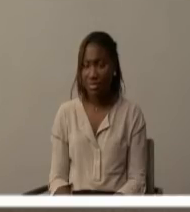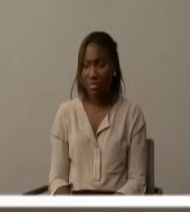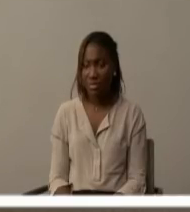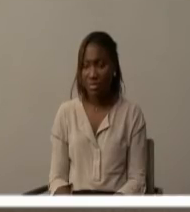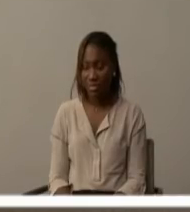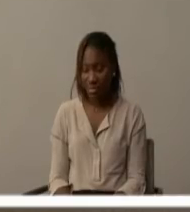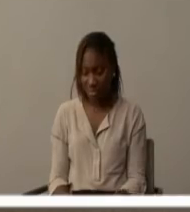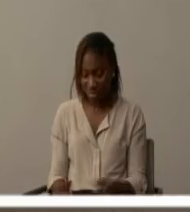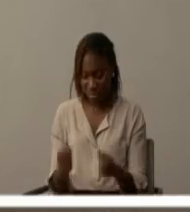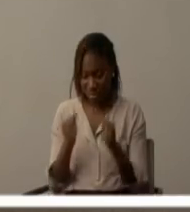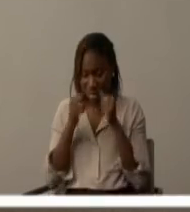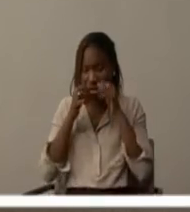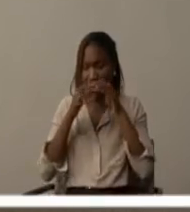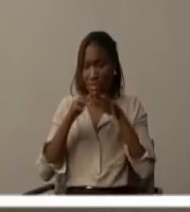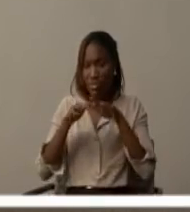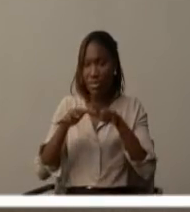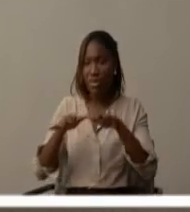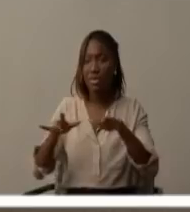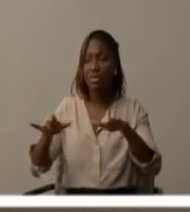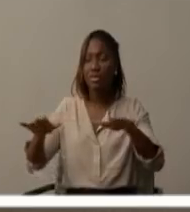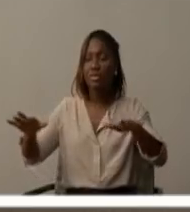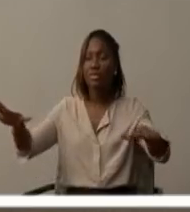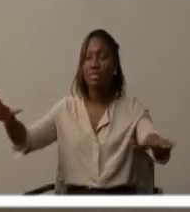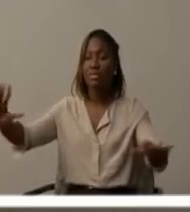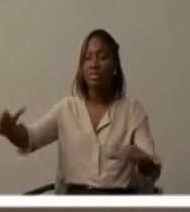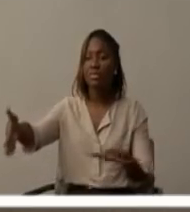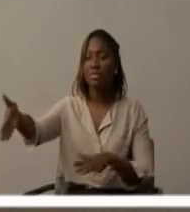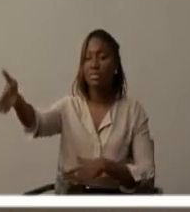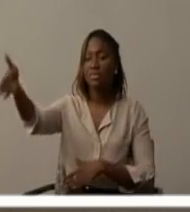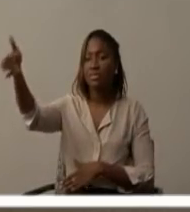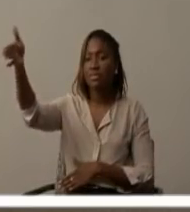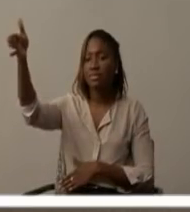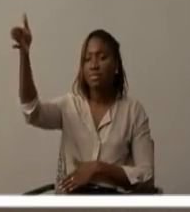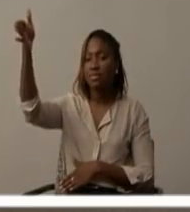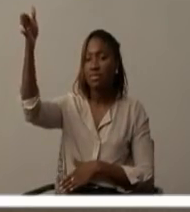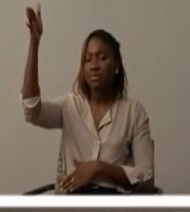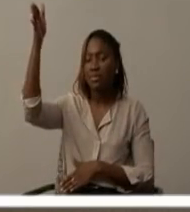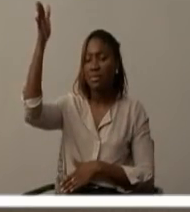Breathe on me, breath of